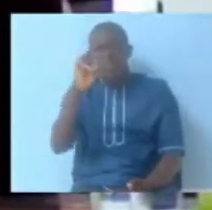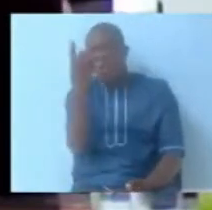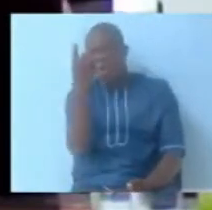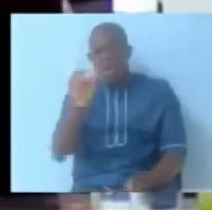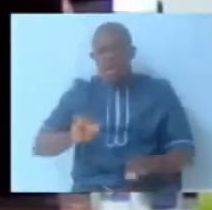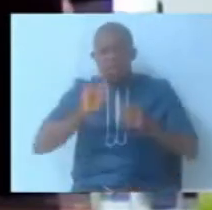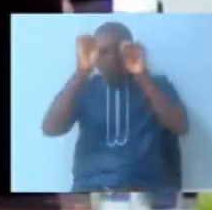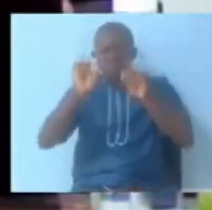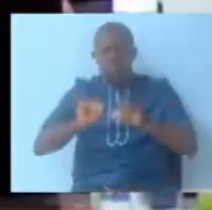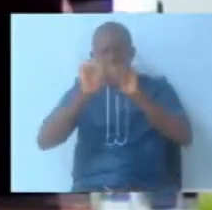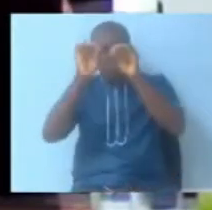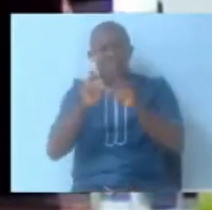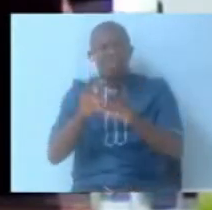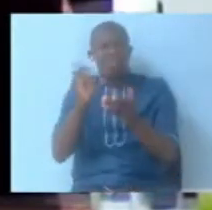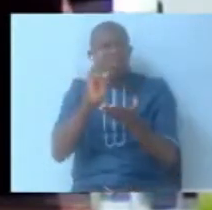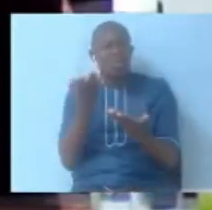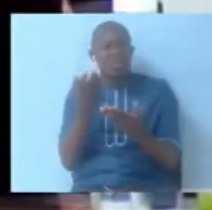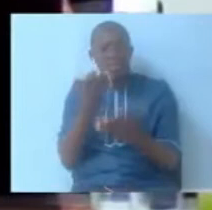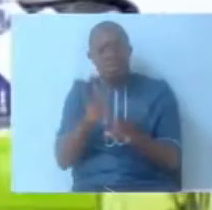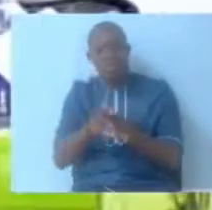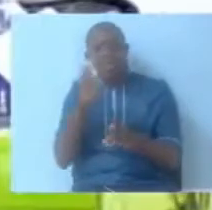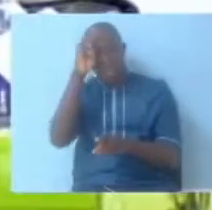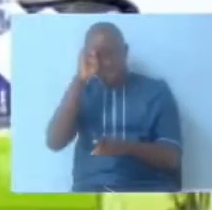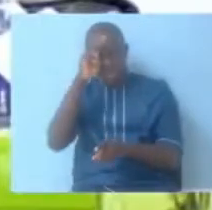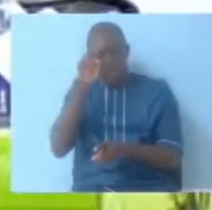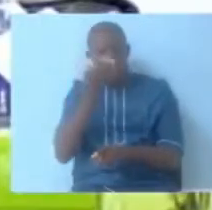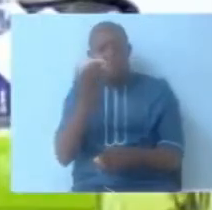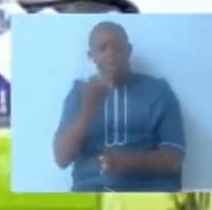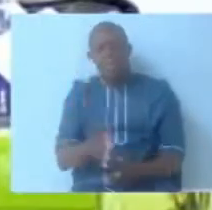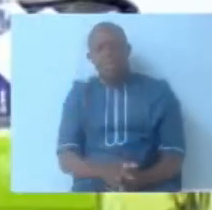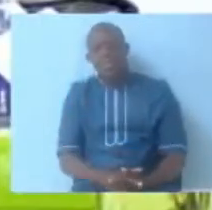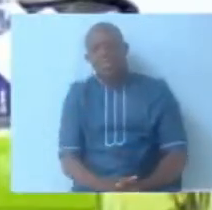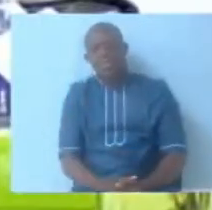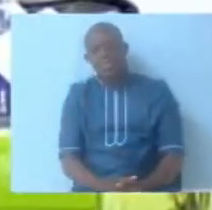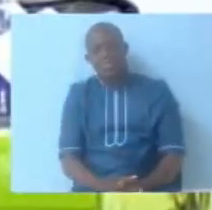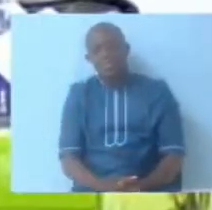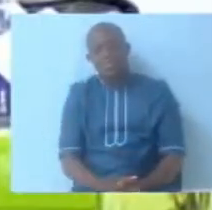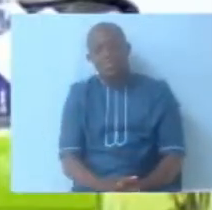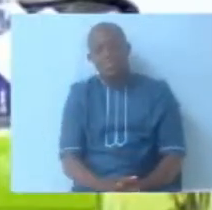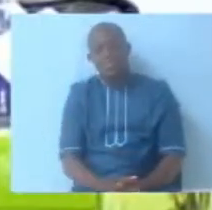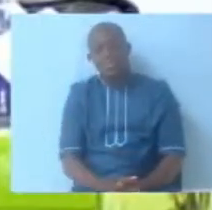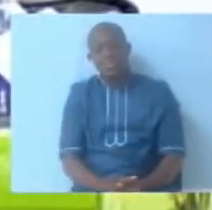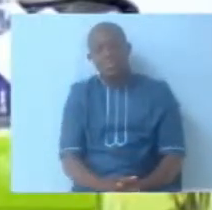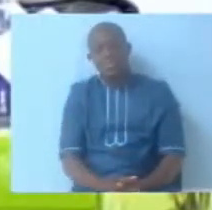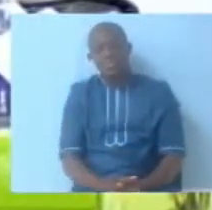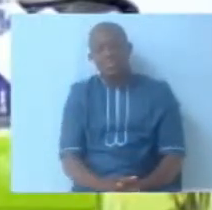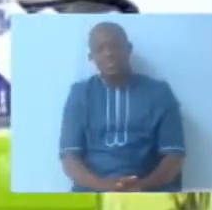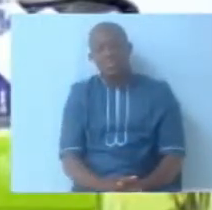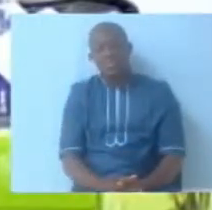ka sabu me sabu fo nyin lung talul nyin fulo be ka lunguli sauni sauni fa furata fo munan dalilo di. There